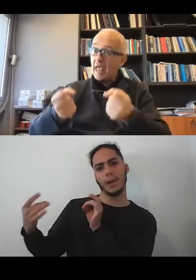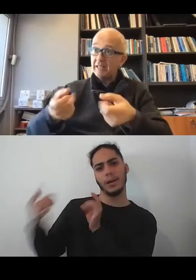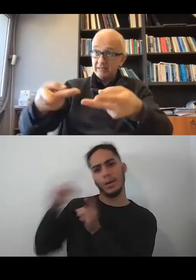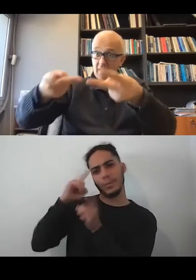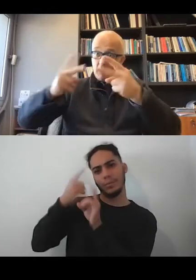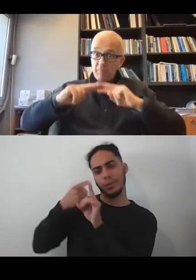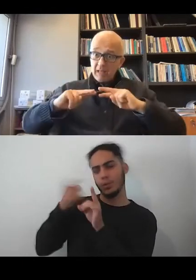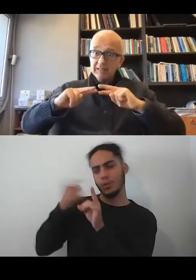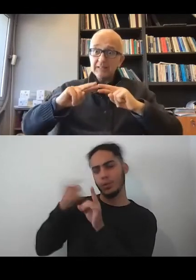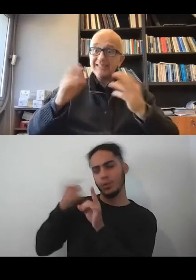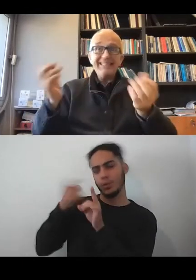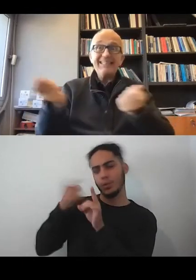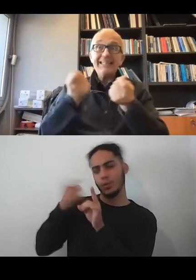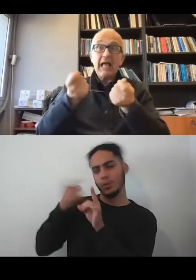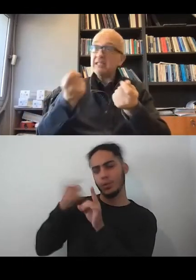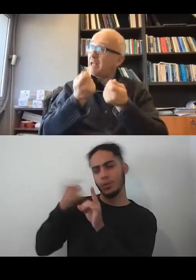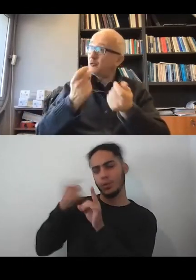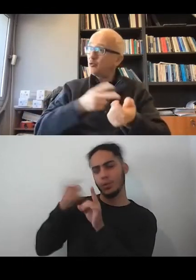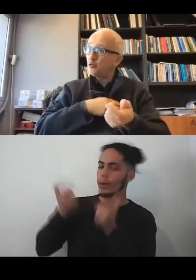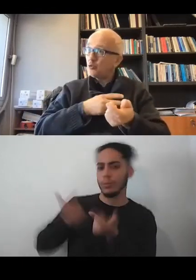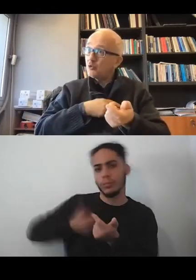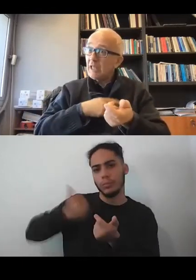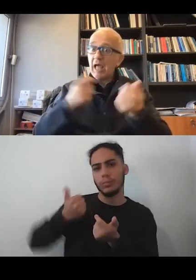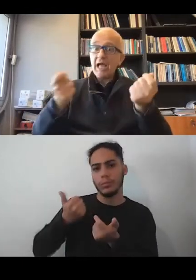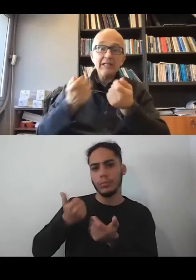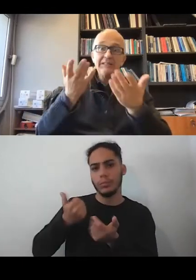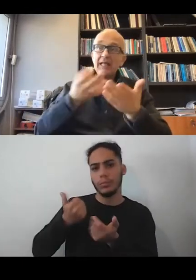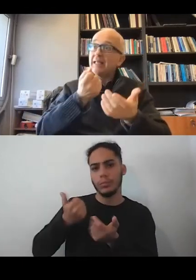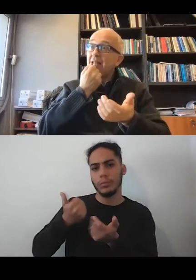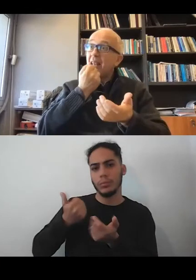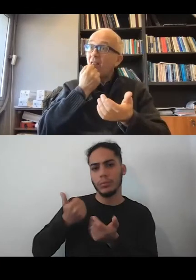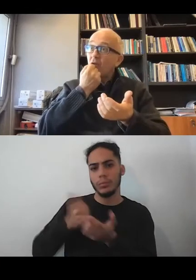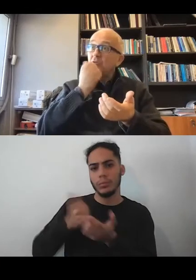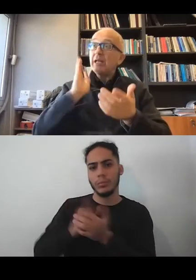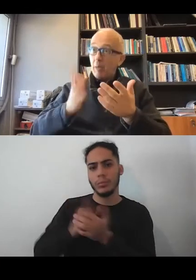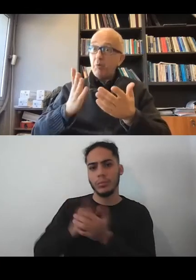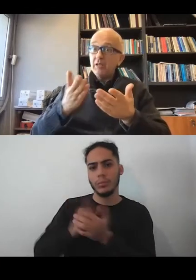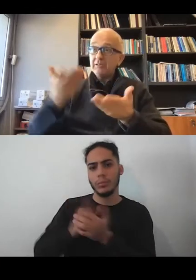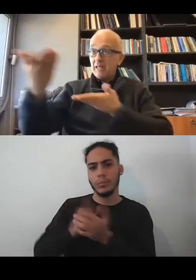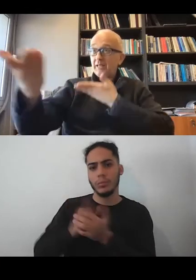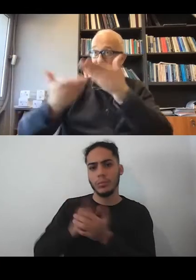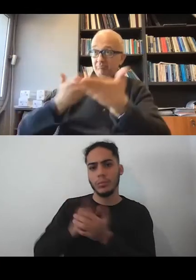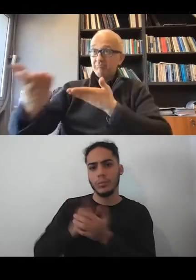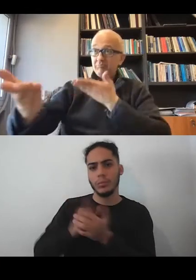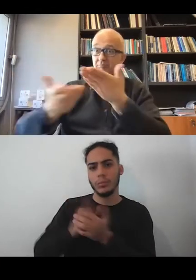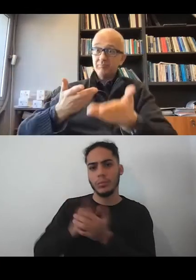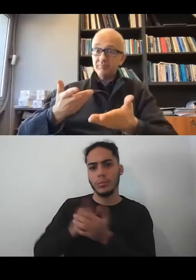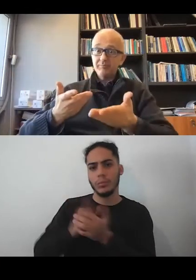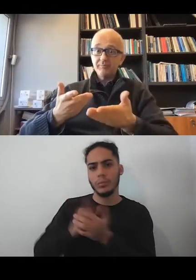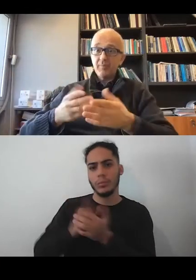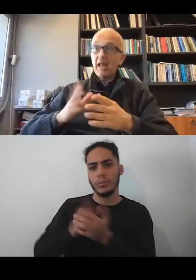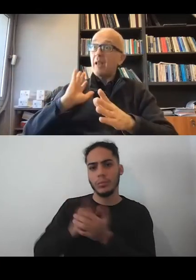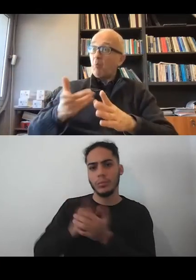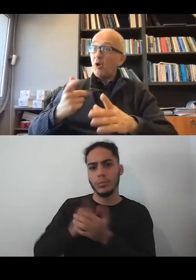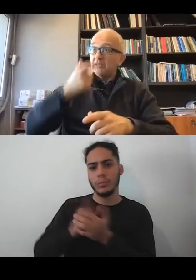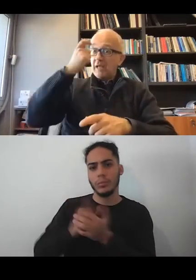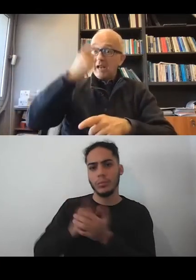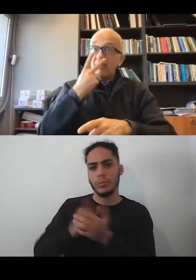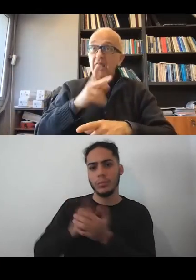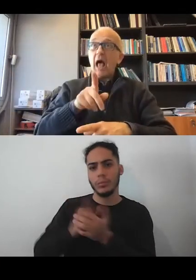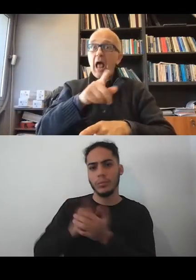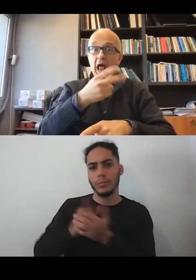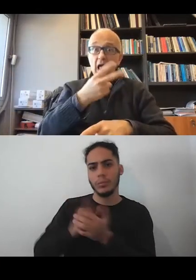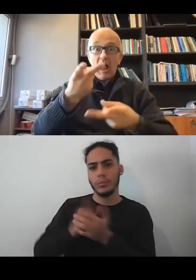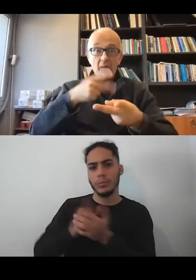an indication of what you're doing right or wrong, and suggestions on how to improve your